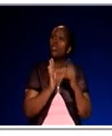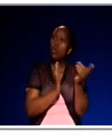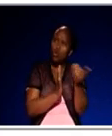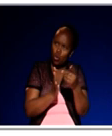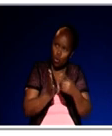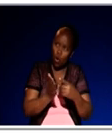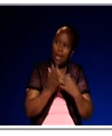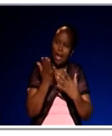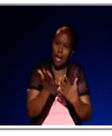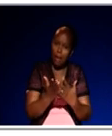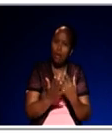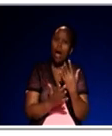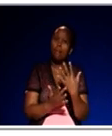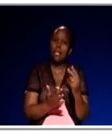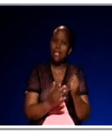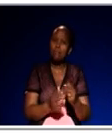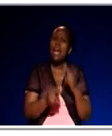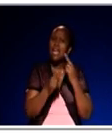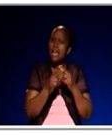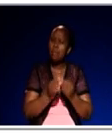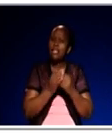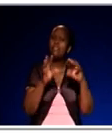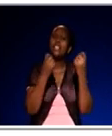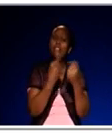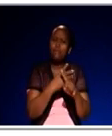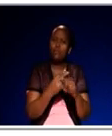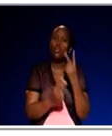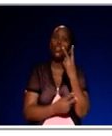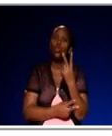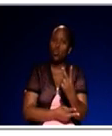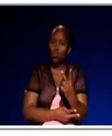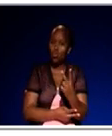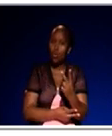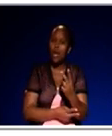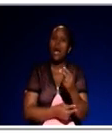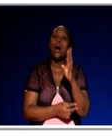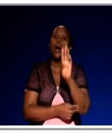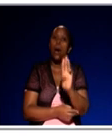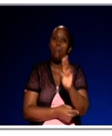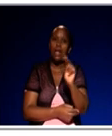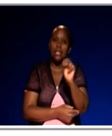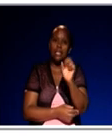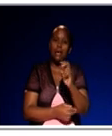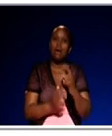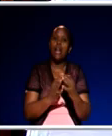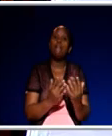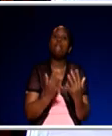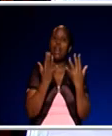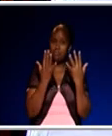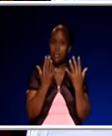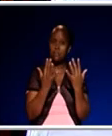burner, name and give the differences between the two Bunsen burner